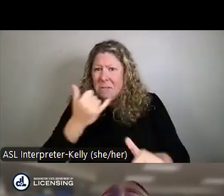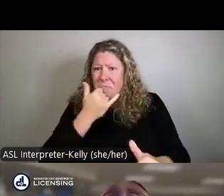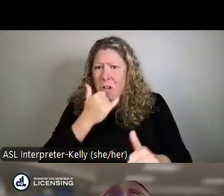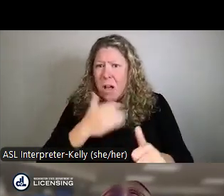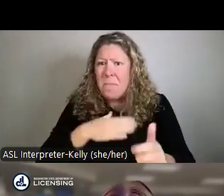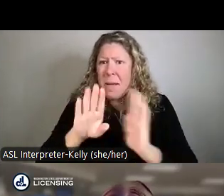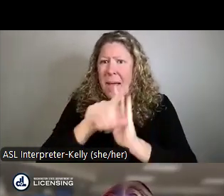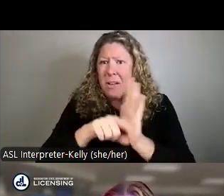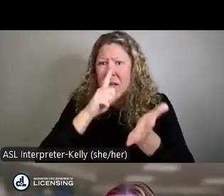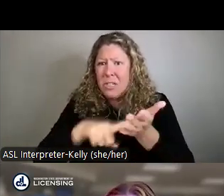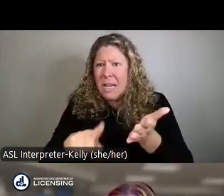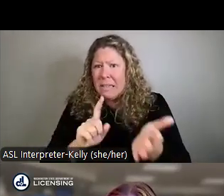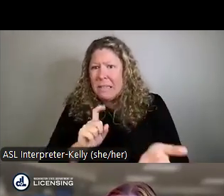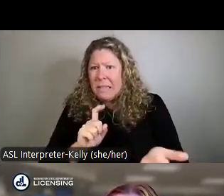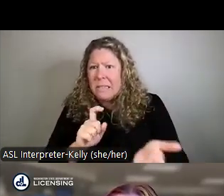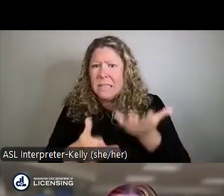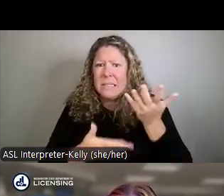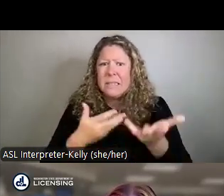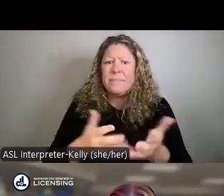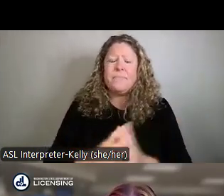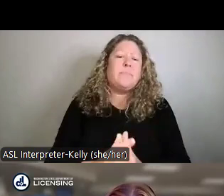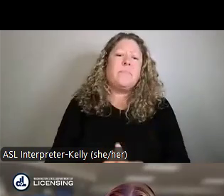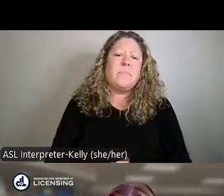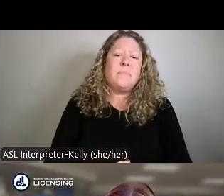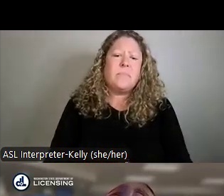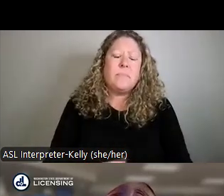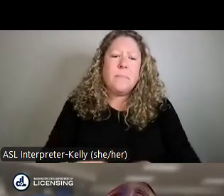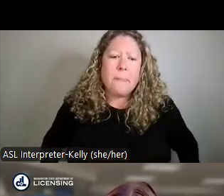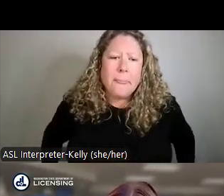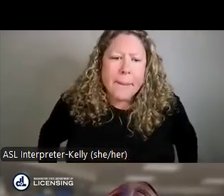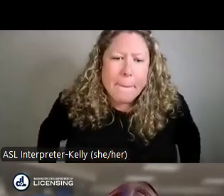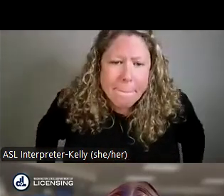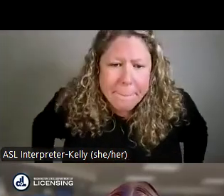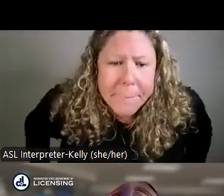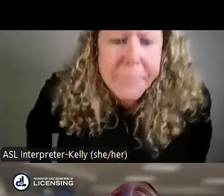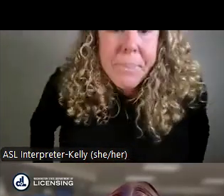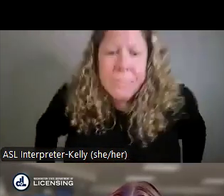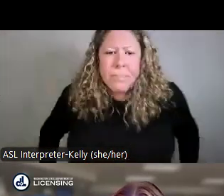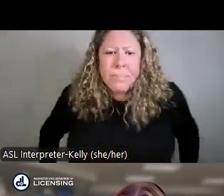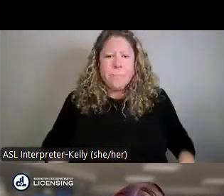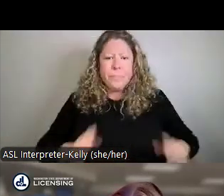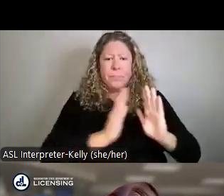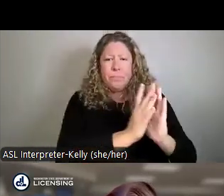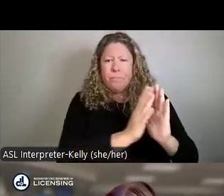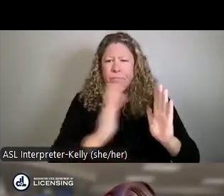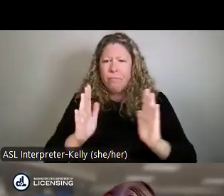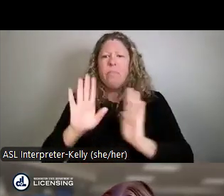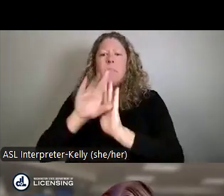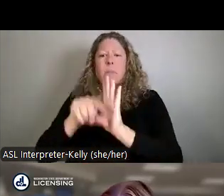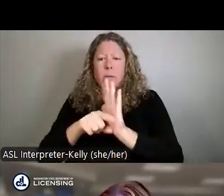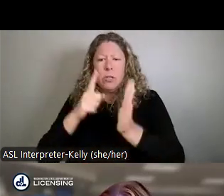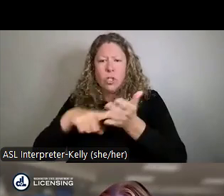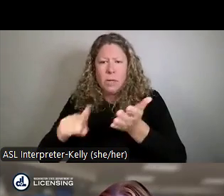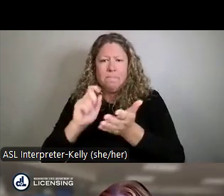background check. So once they make it to the point of their background check going through and being